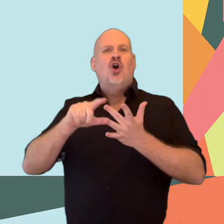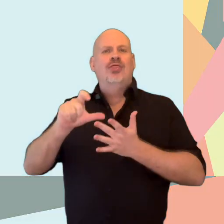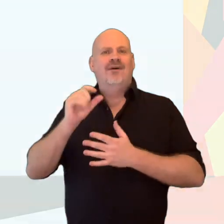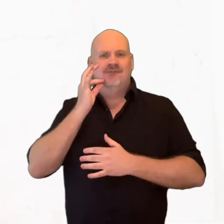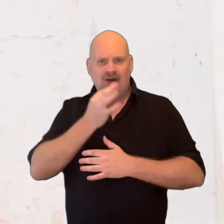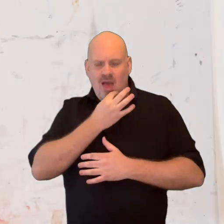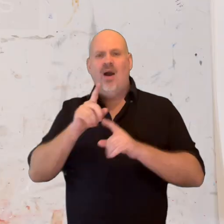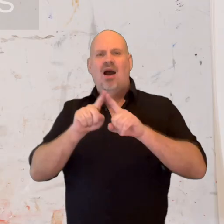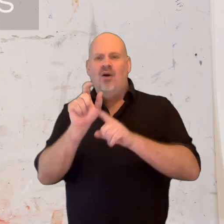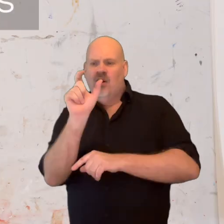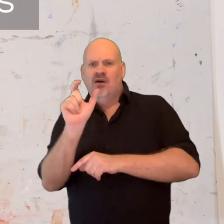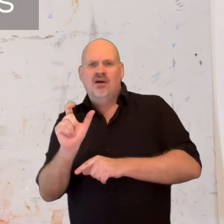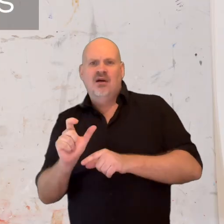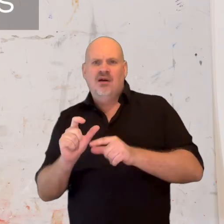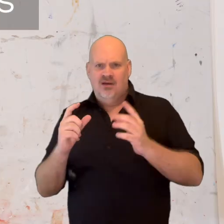text.